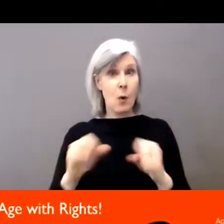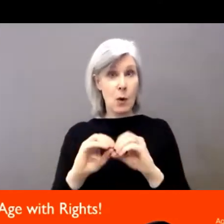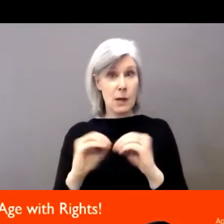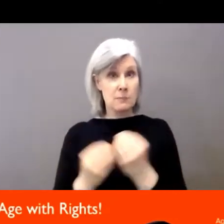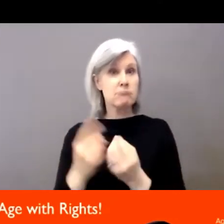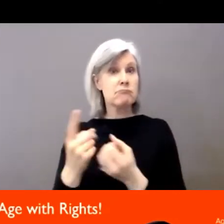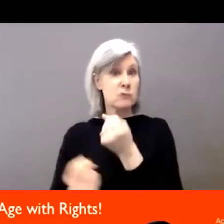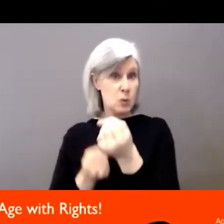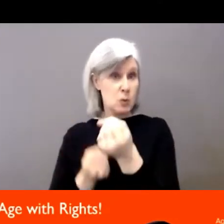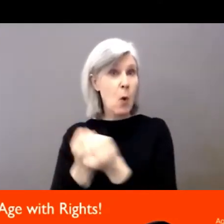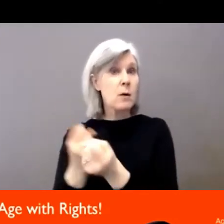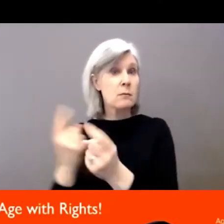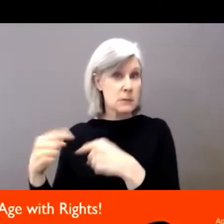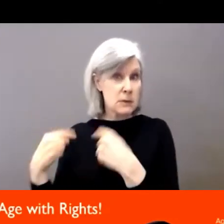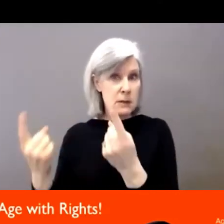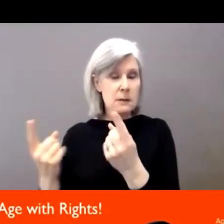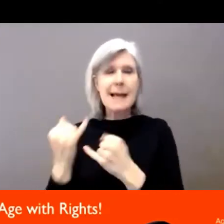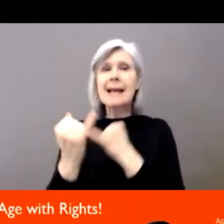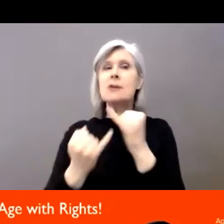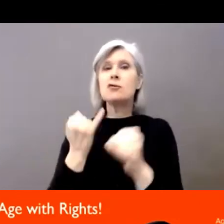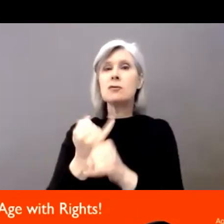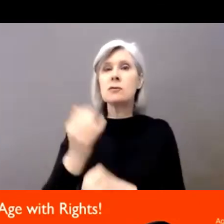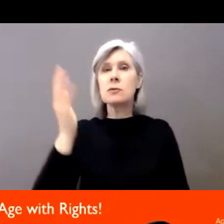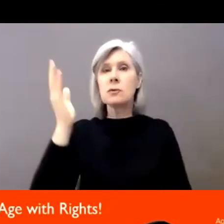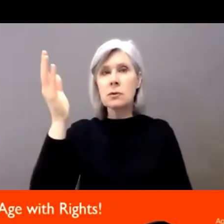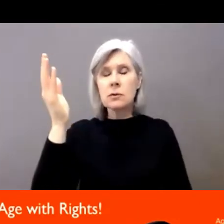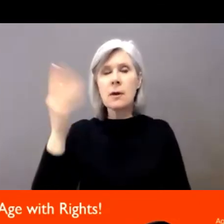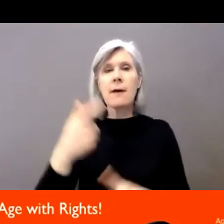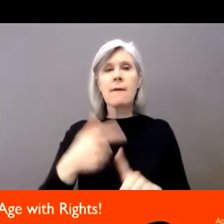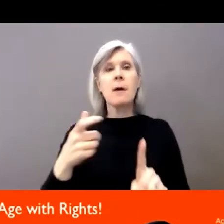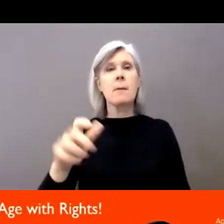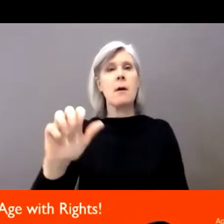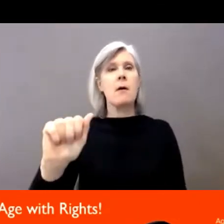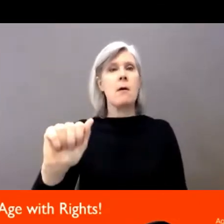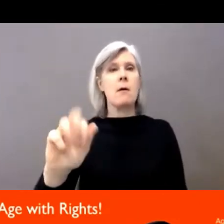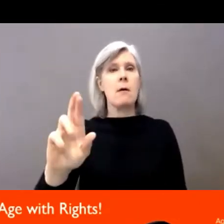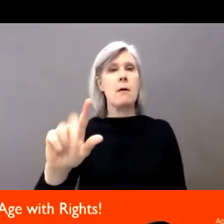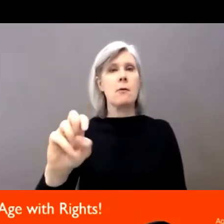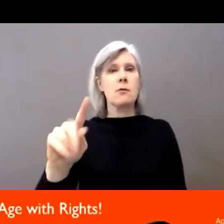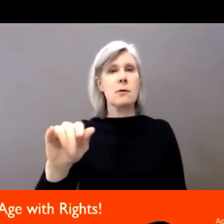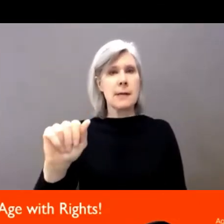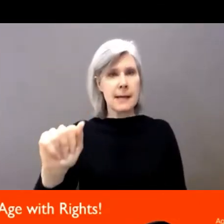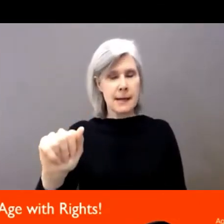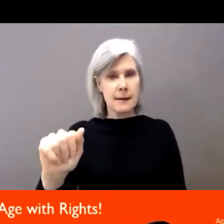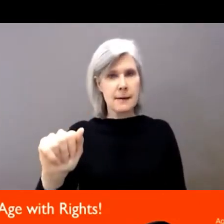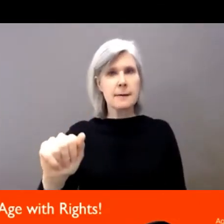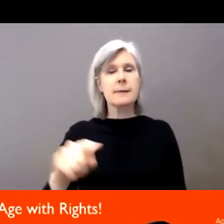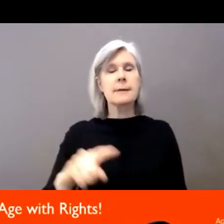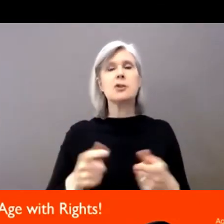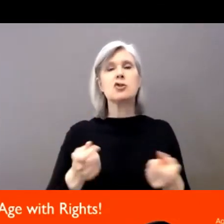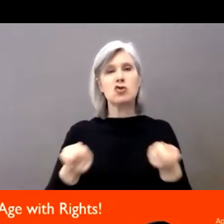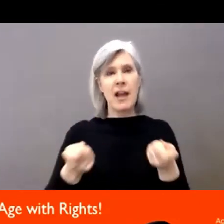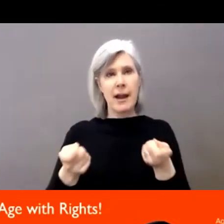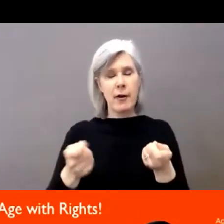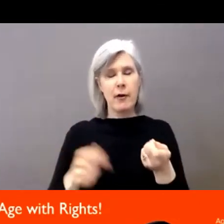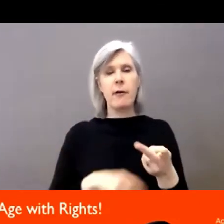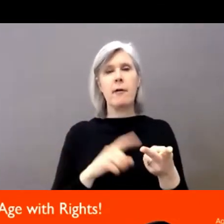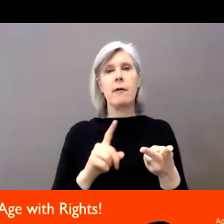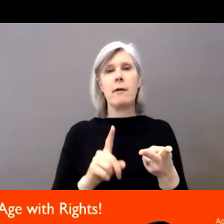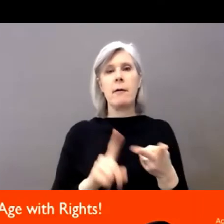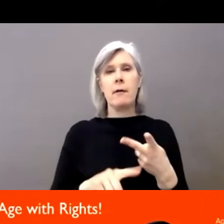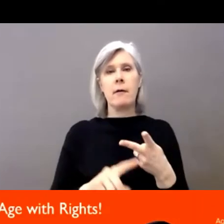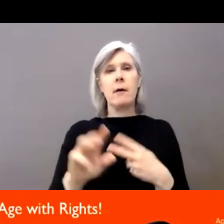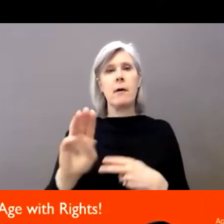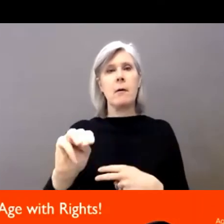speakers are also impressive. Ambassador Squef of Argentina, who's the chair of the Open-Ended Working Group on Aging, Ambassador Halil of